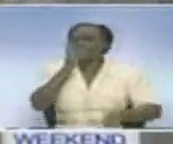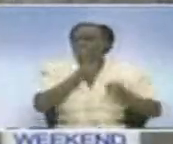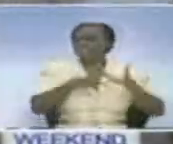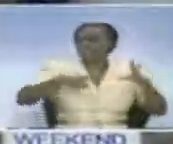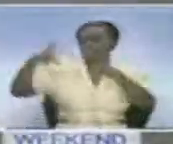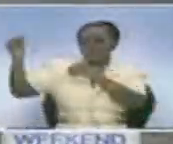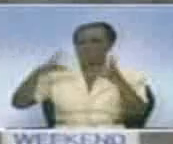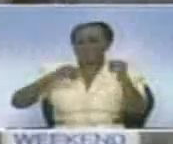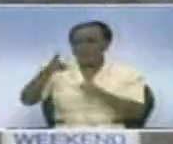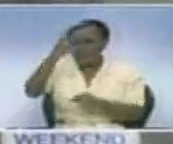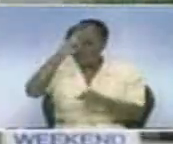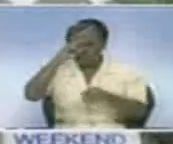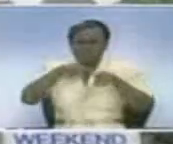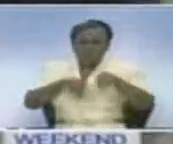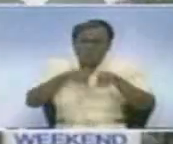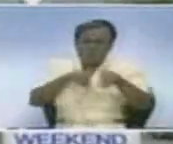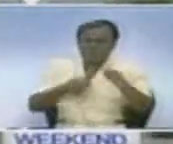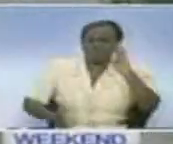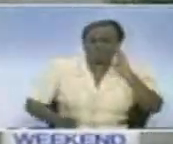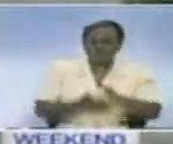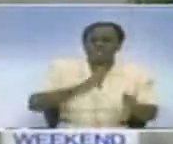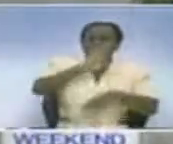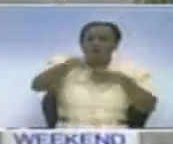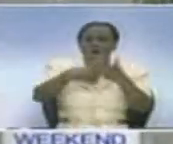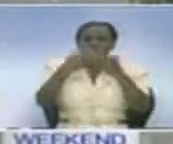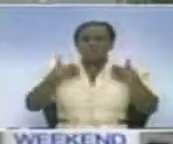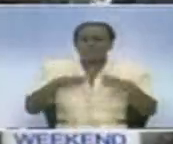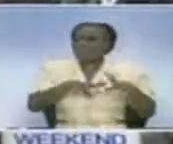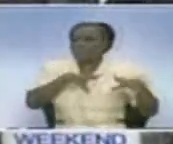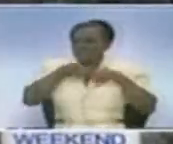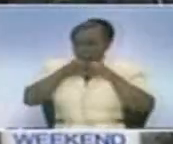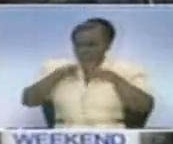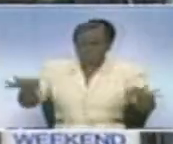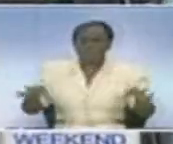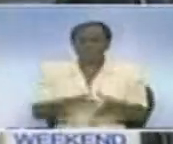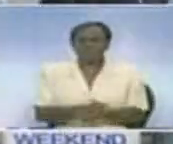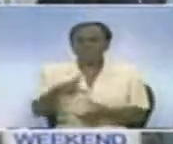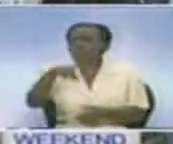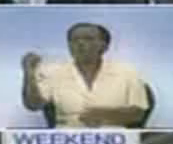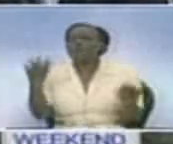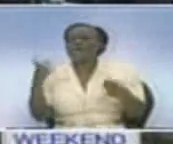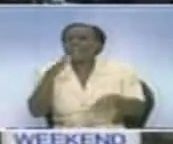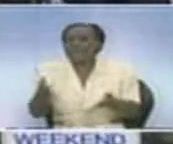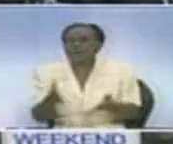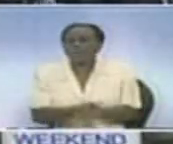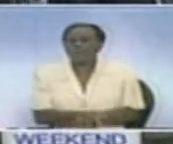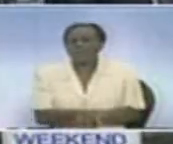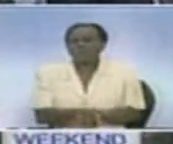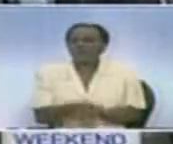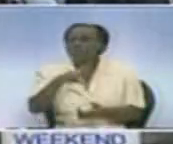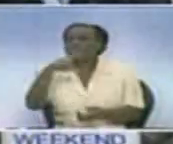directions with the police in hot pursuit. All people who were in the home were dispersed. Where are you going now?